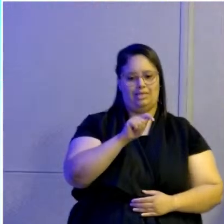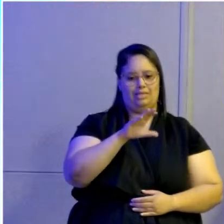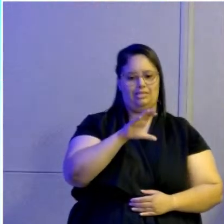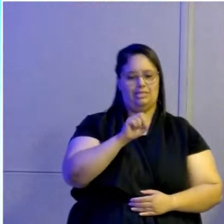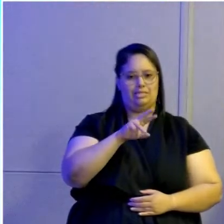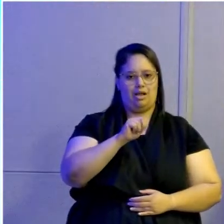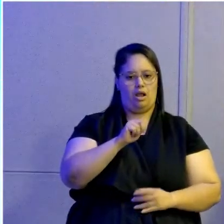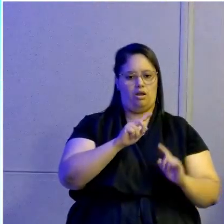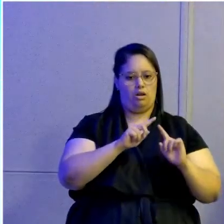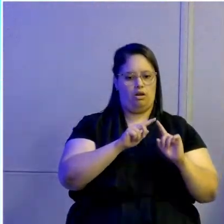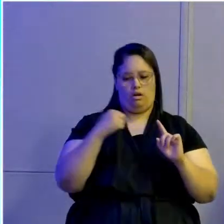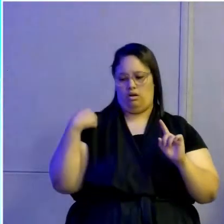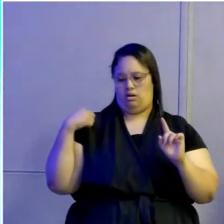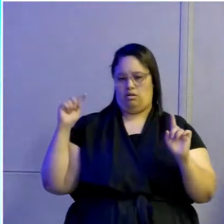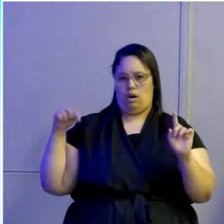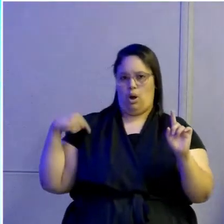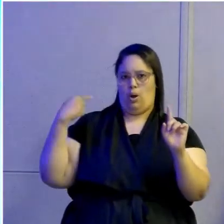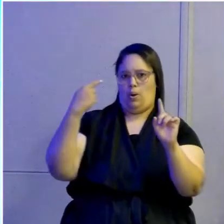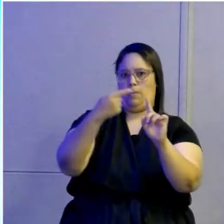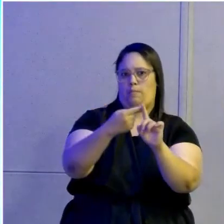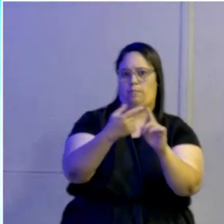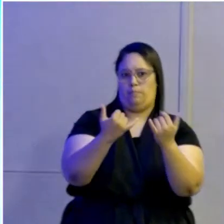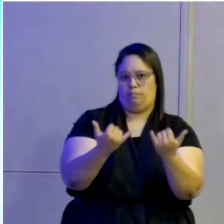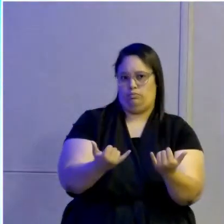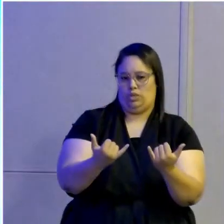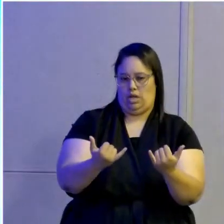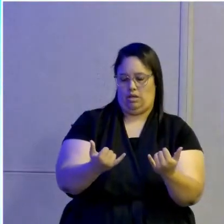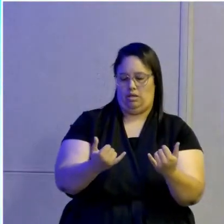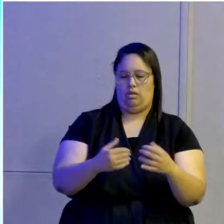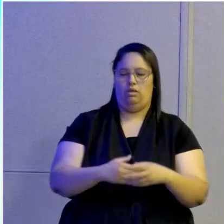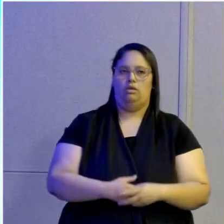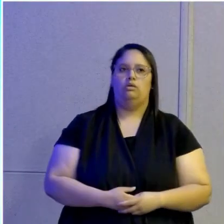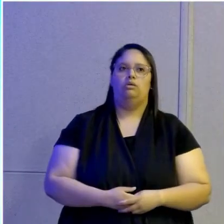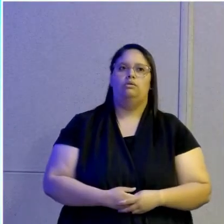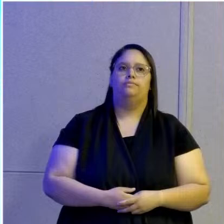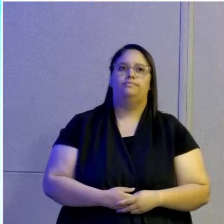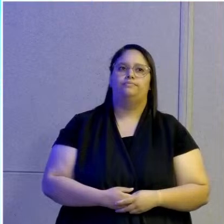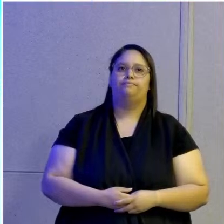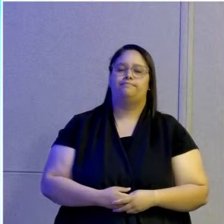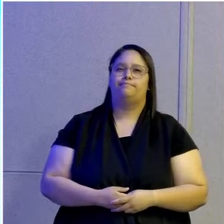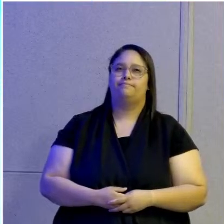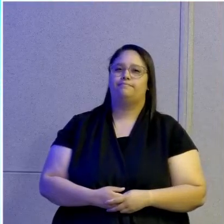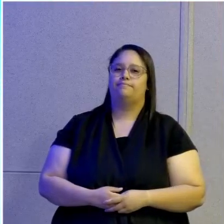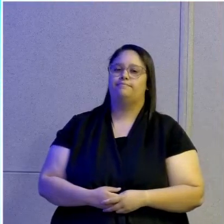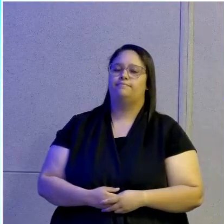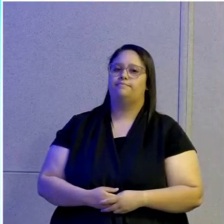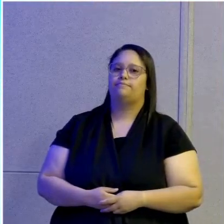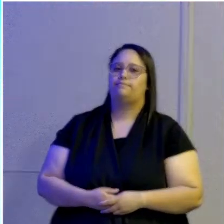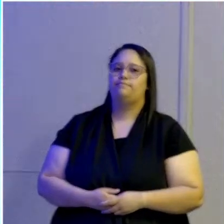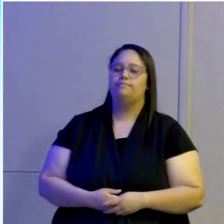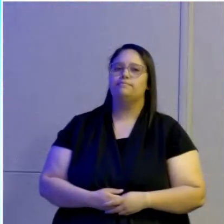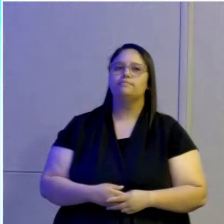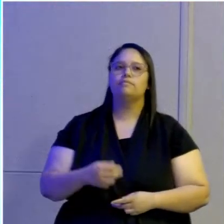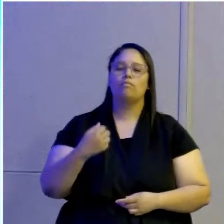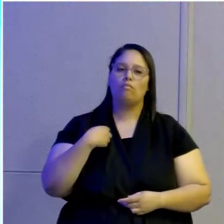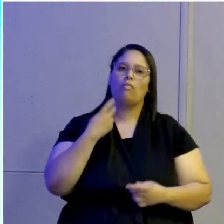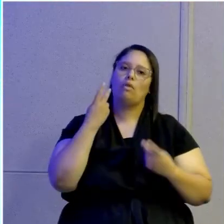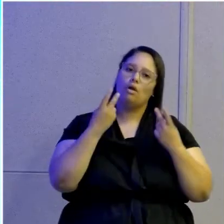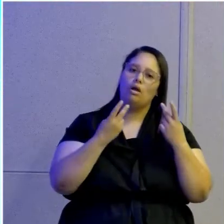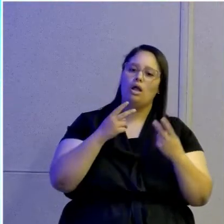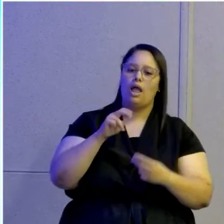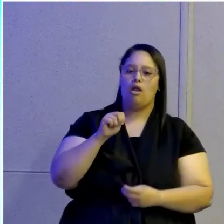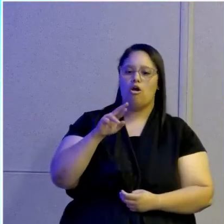to where we are today, looking at where our chairperson of the NRF